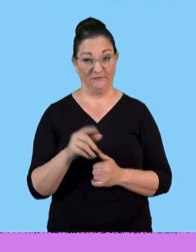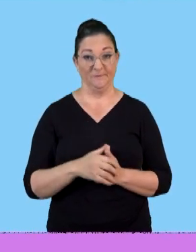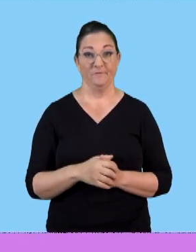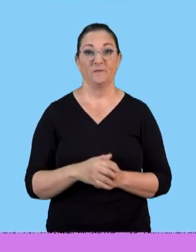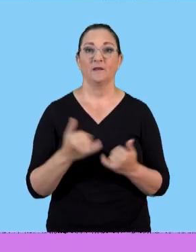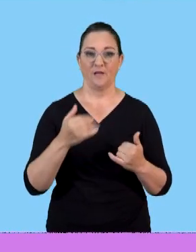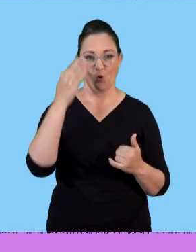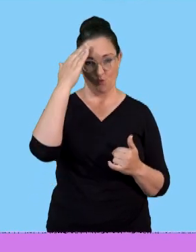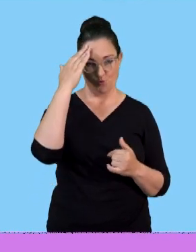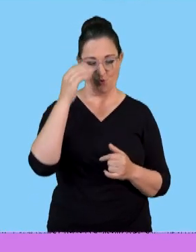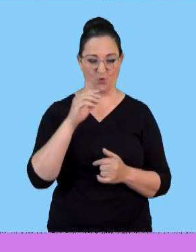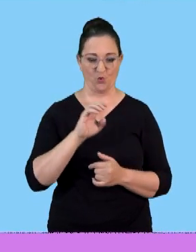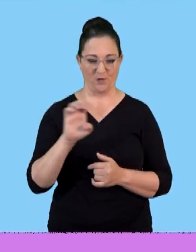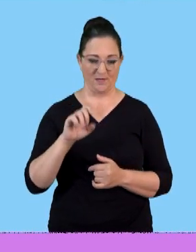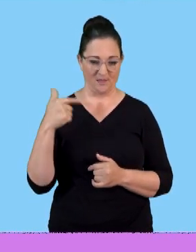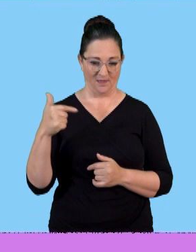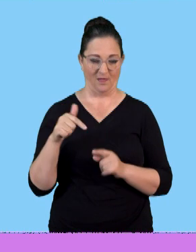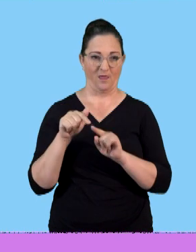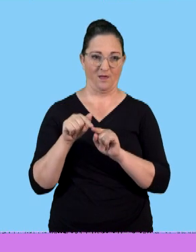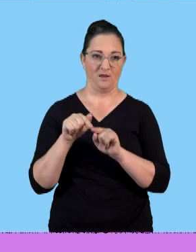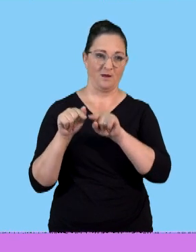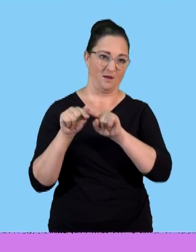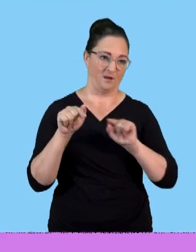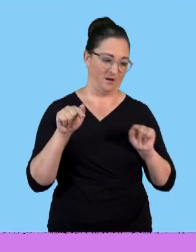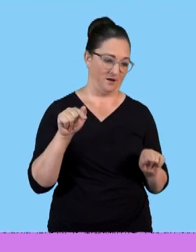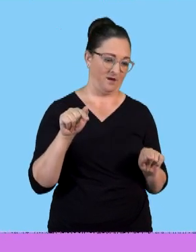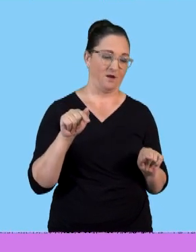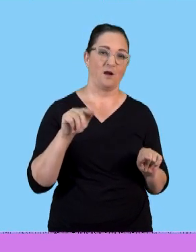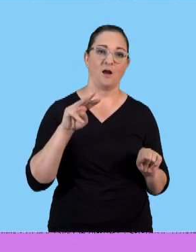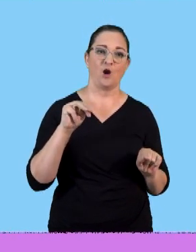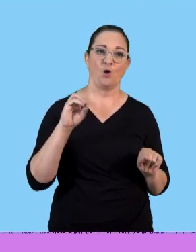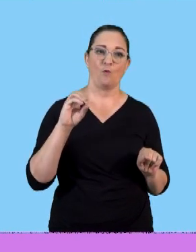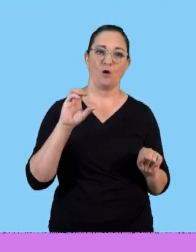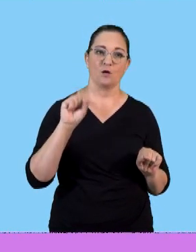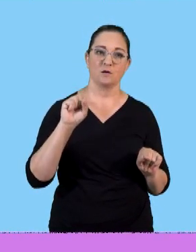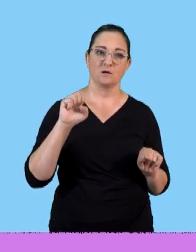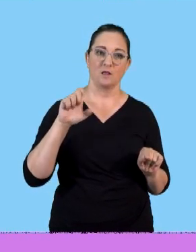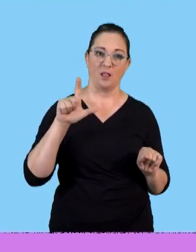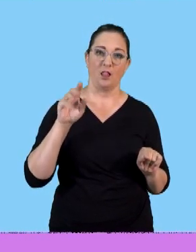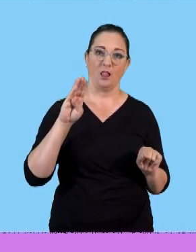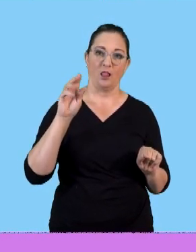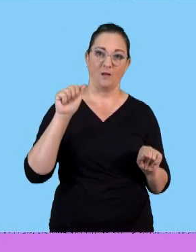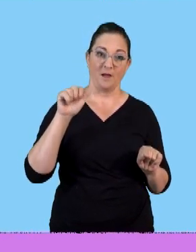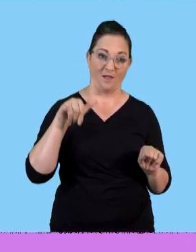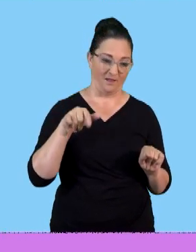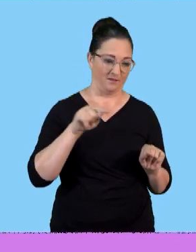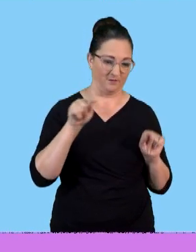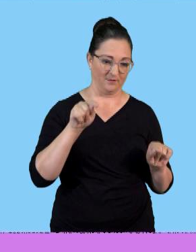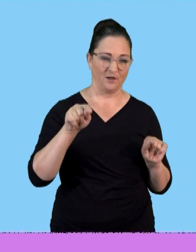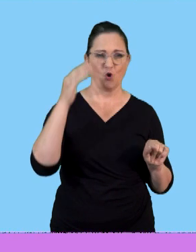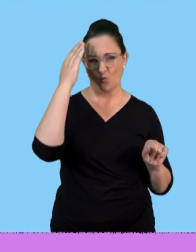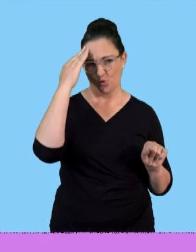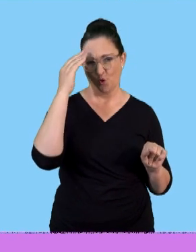East London. So here's East London, and then there's Mossel Bay, right? This is the two places we are referring to.